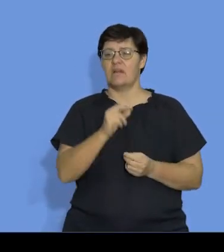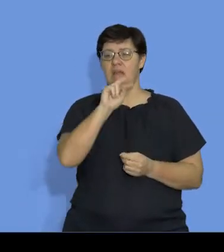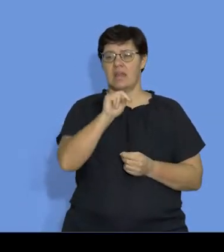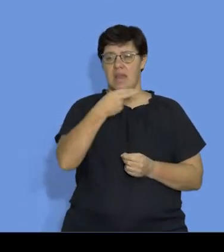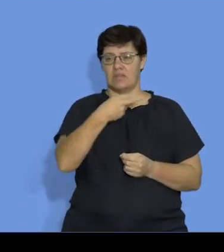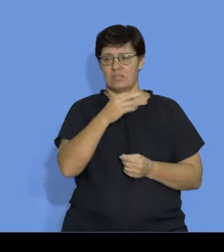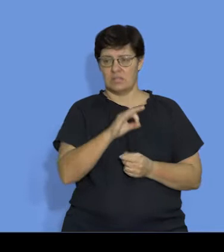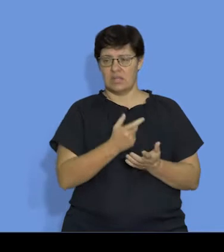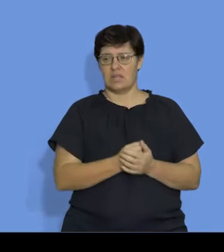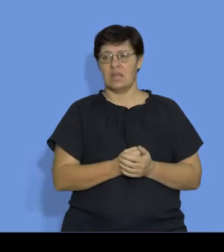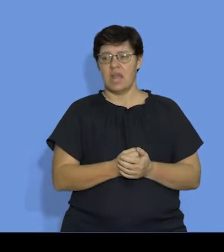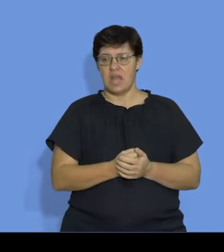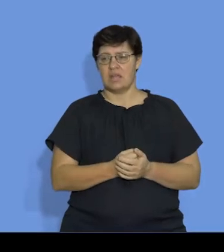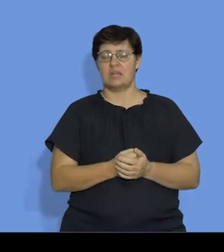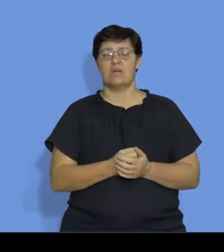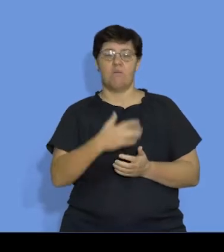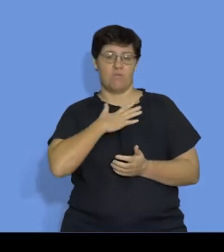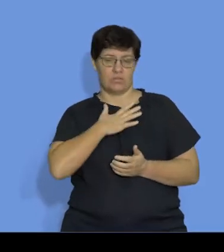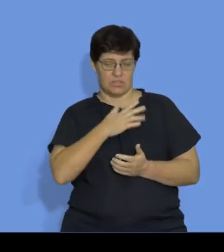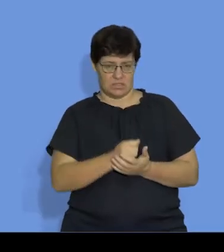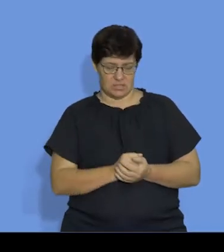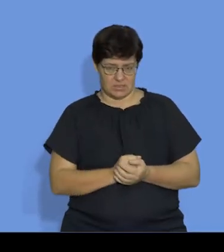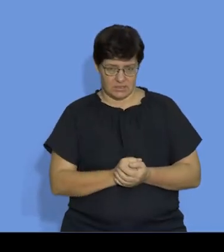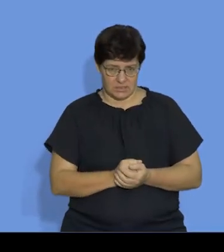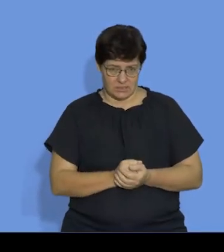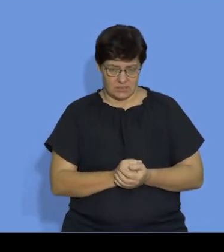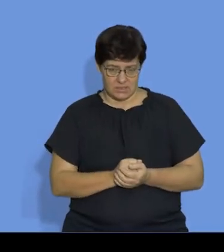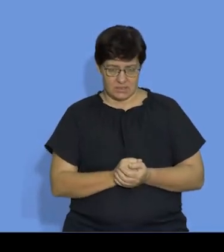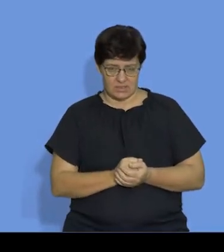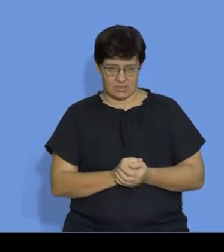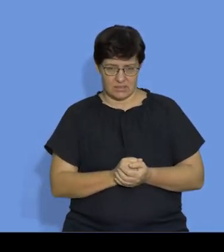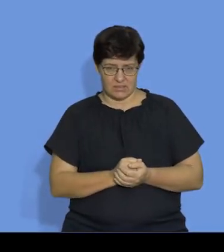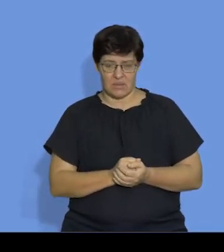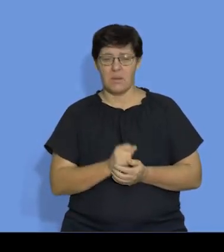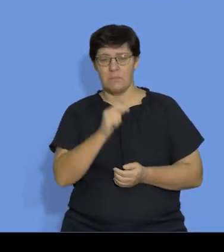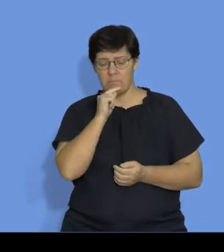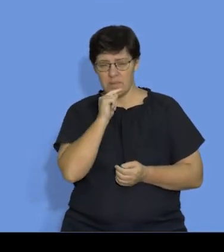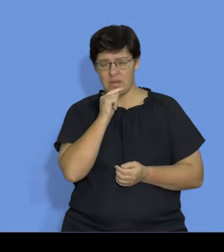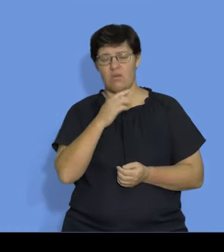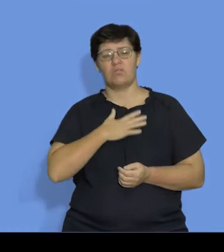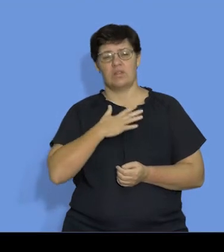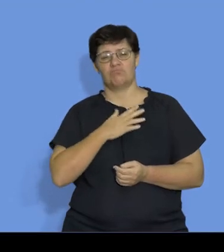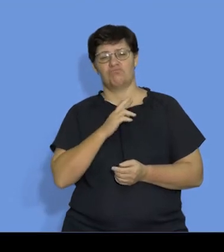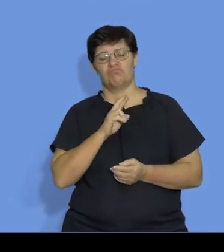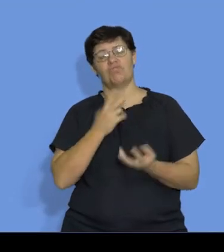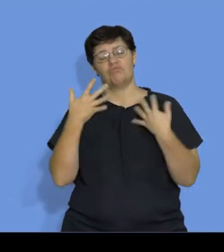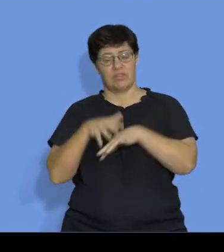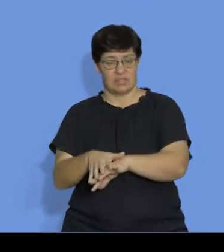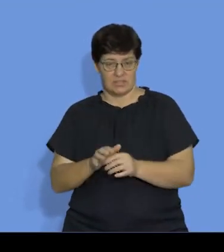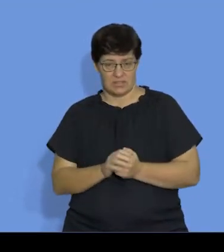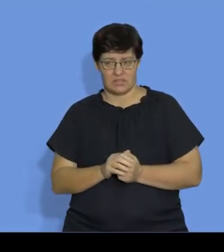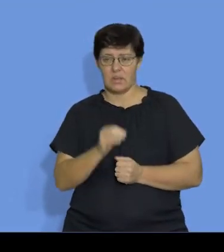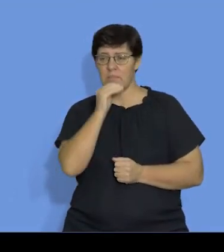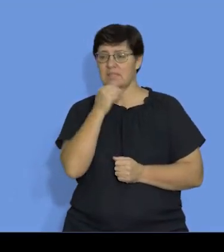and oxidation, right? And oxygen, which is an oxidation reaction. But in this question, the